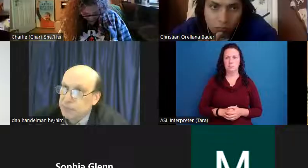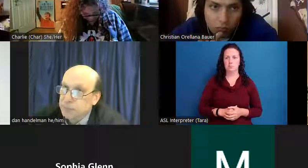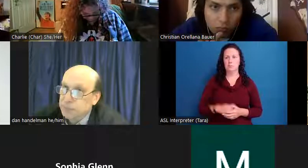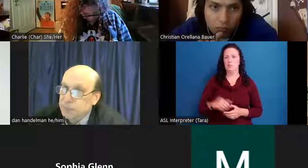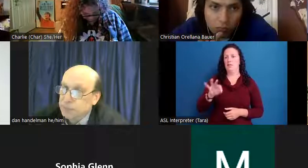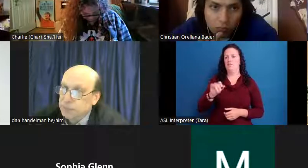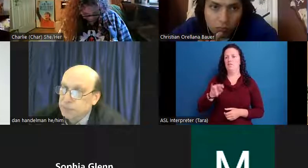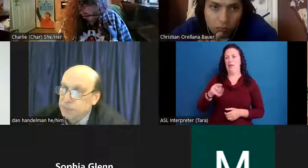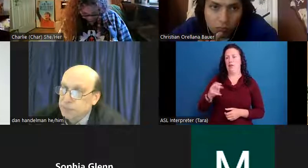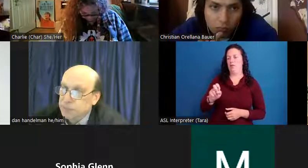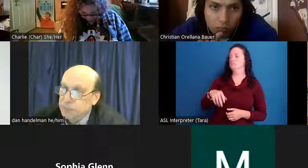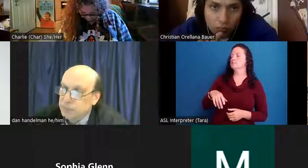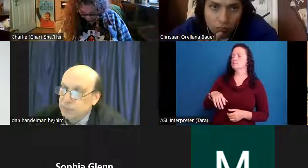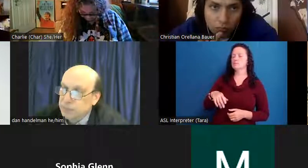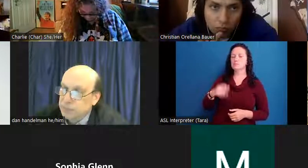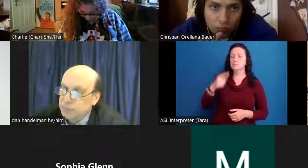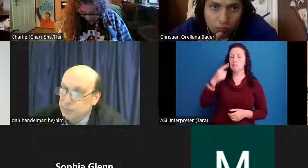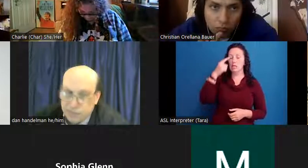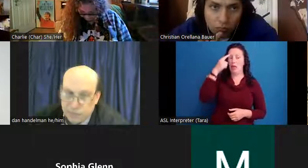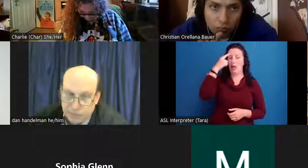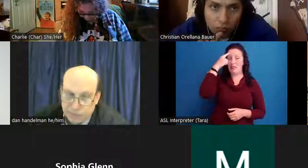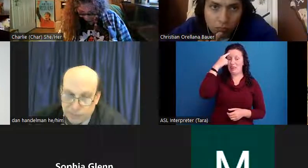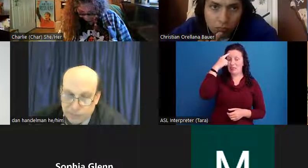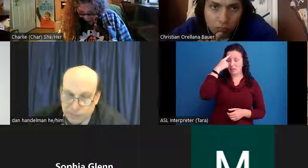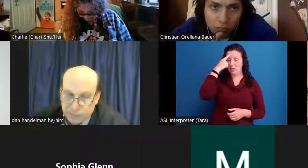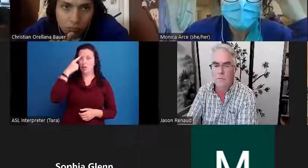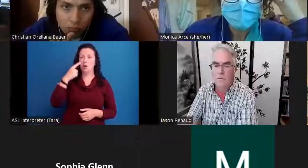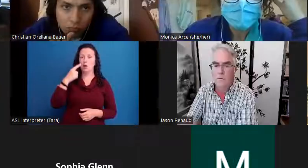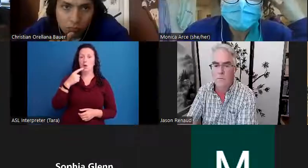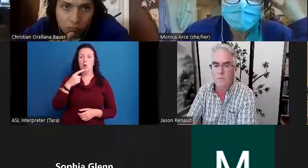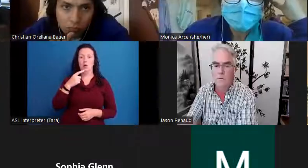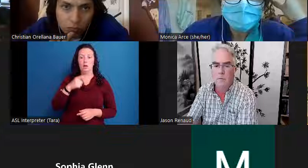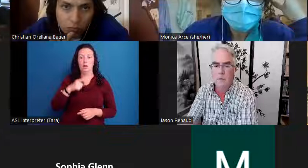I think that the originator of this comment is Commissioner Handelman.